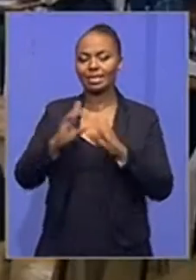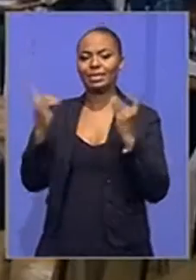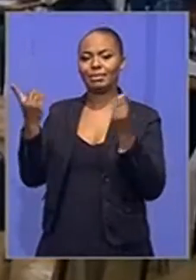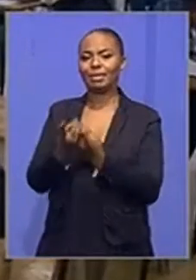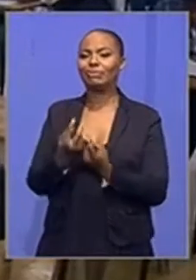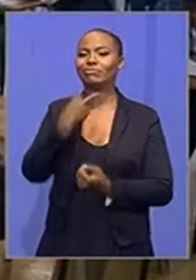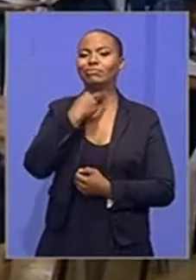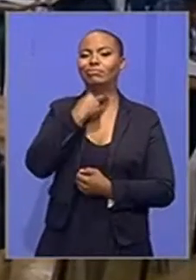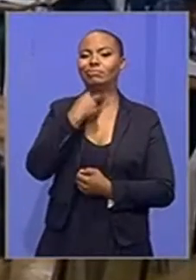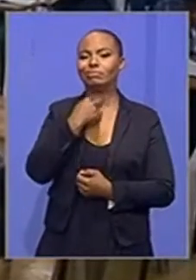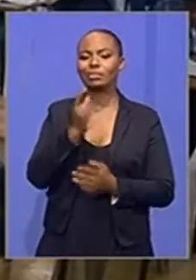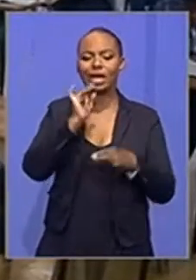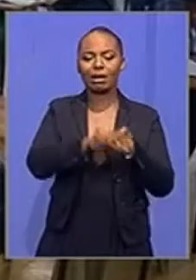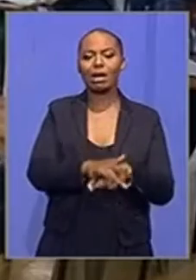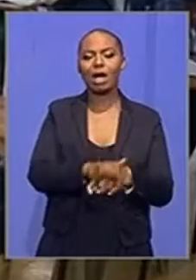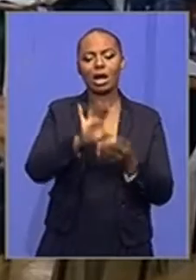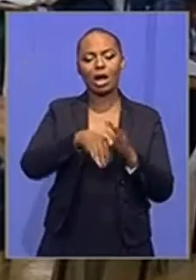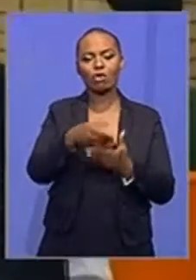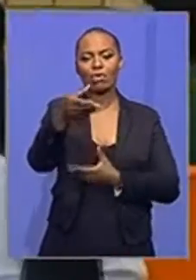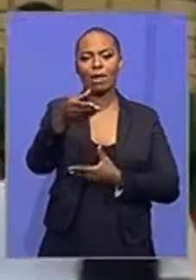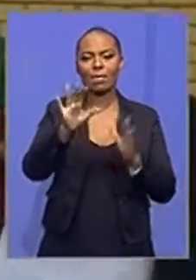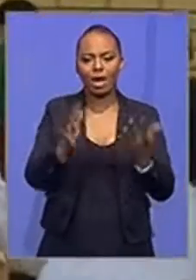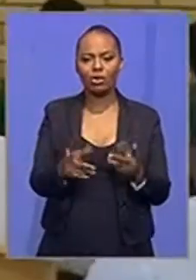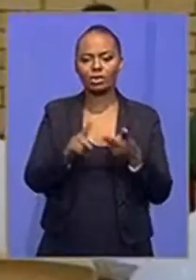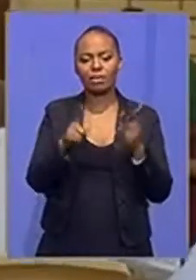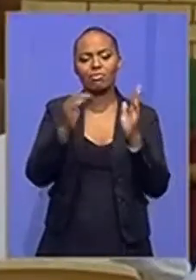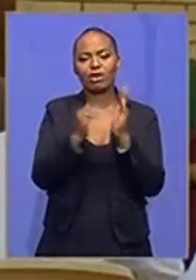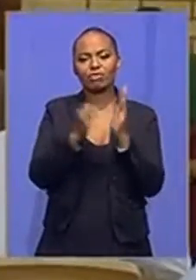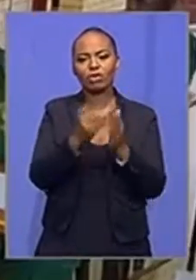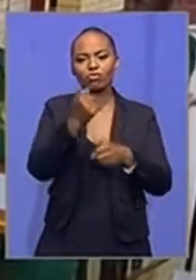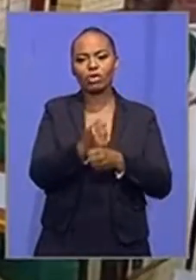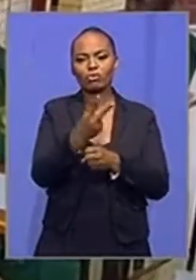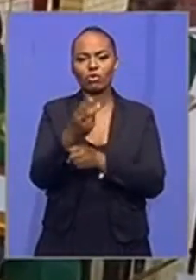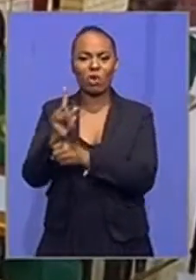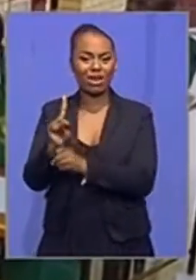ena e tla ama jwang curriculum ha mmoho le barutwana ba matriki ba 2021.